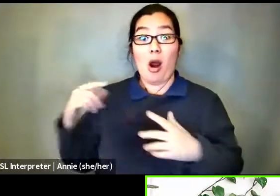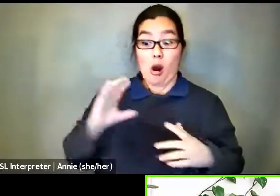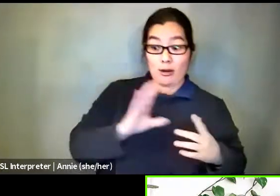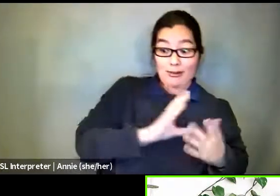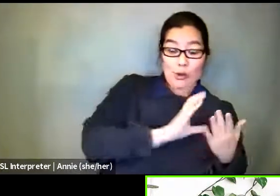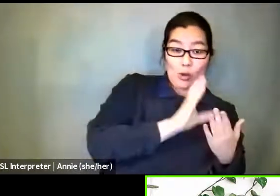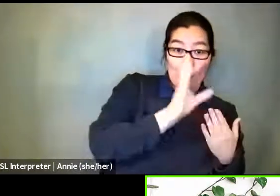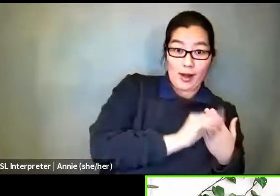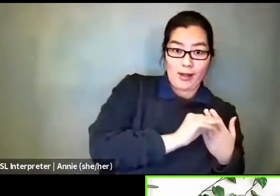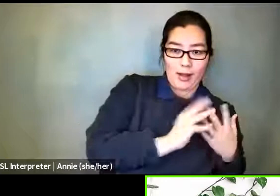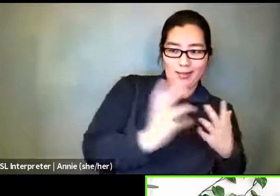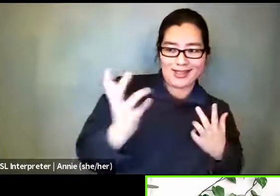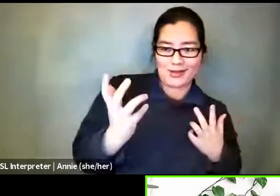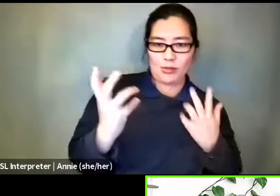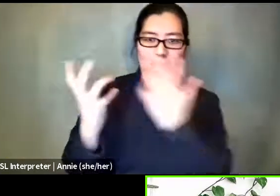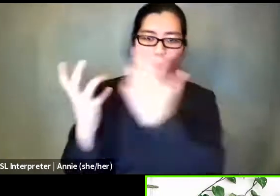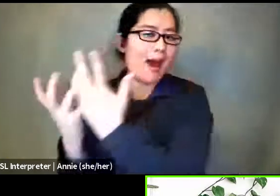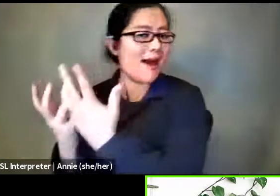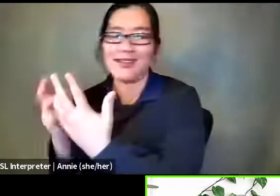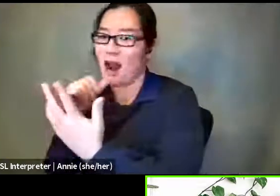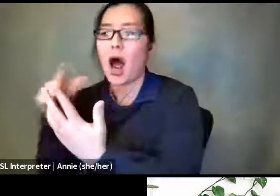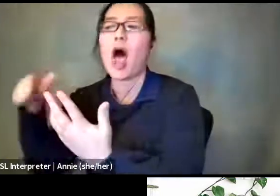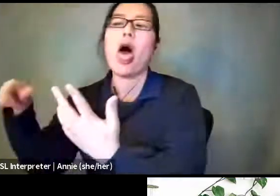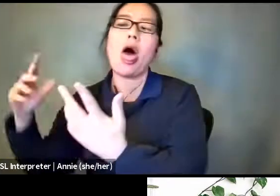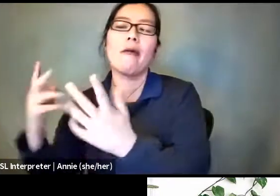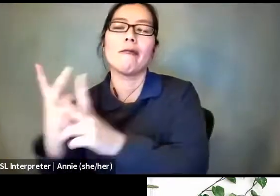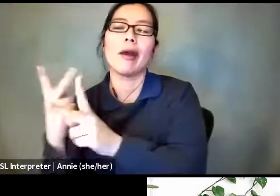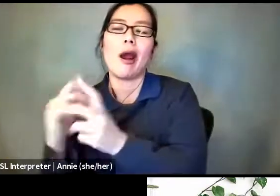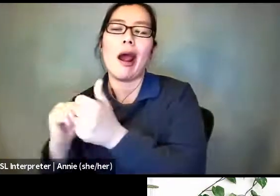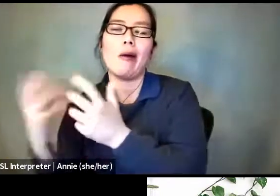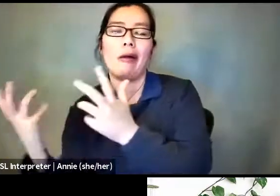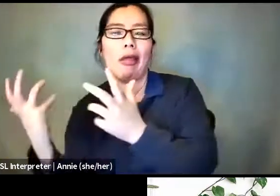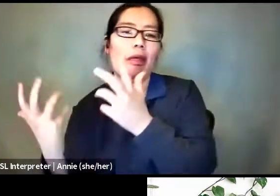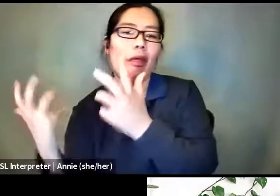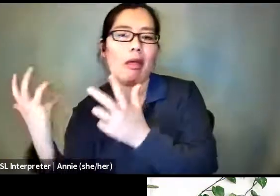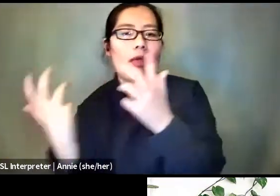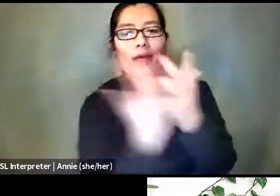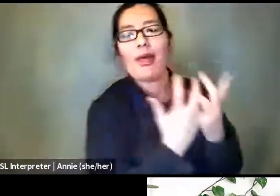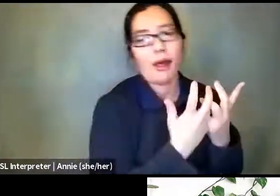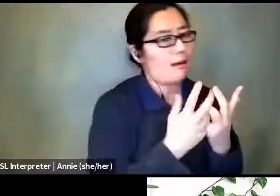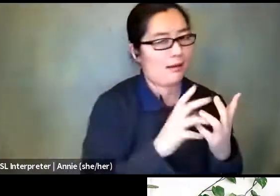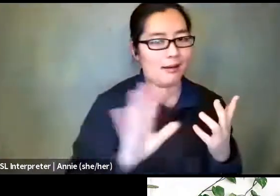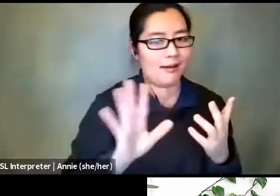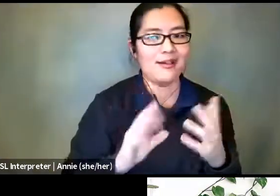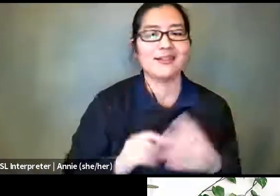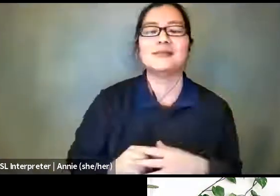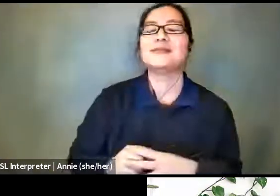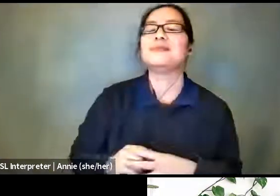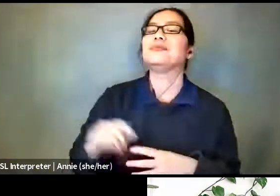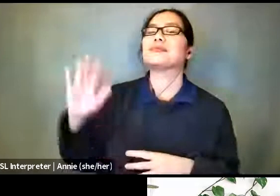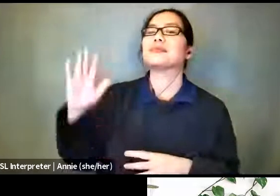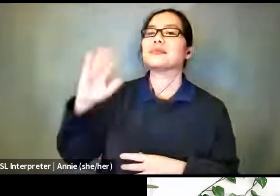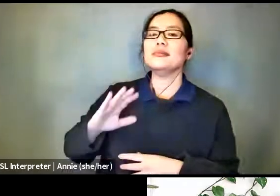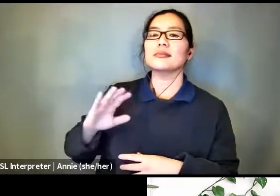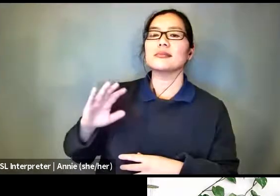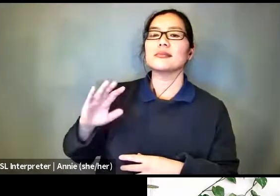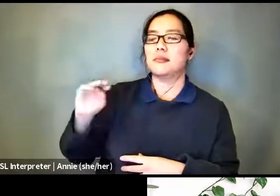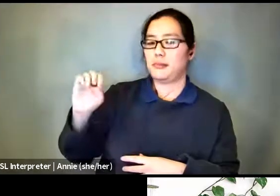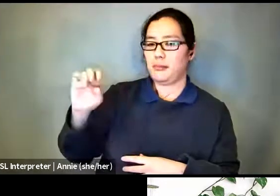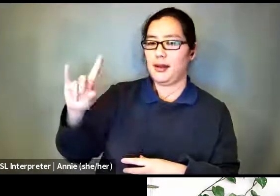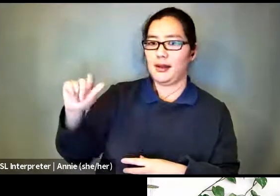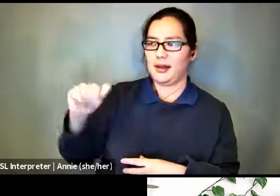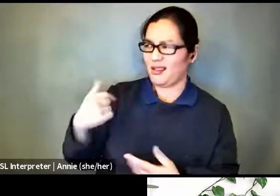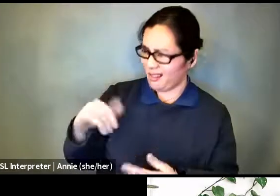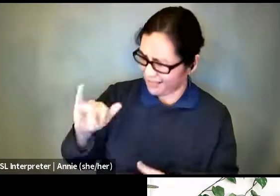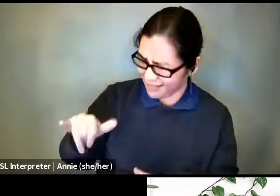We're super excited about the future of the program. Yeah, that's awesome. It just seems like we should design all programs like this,